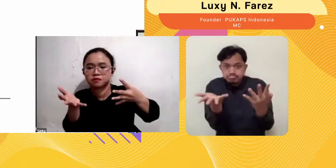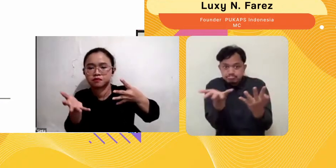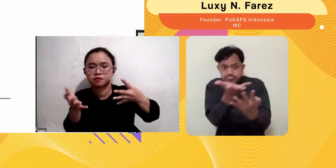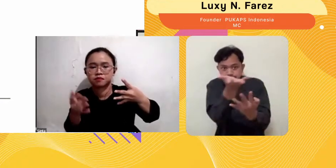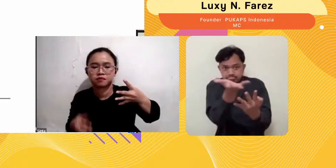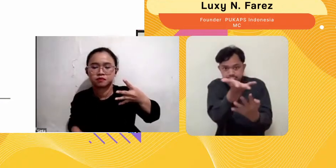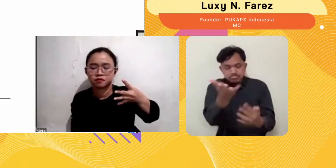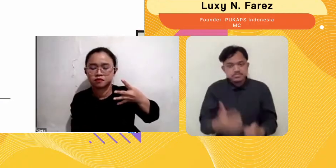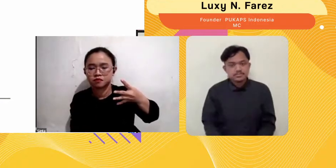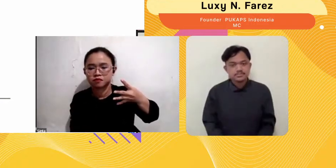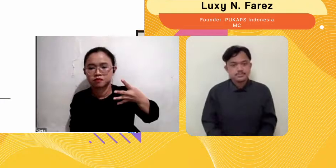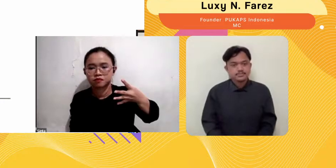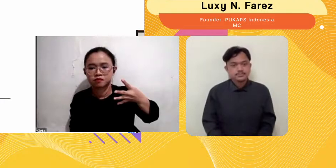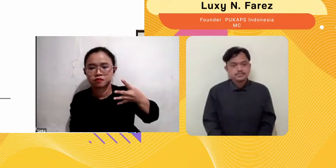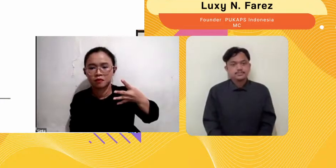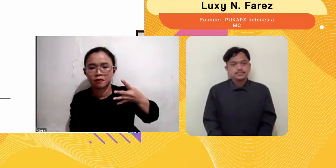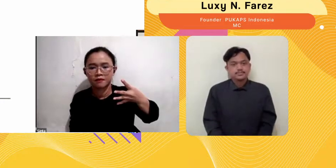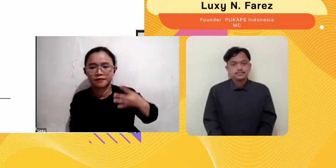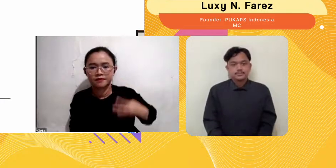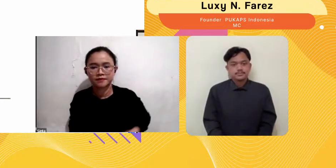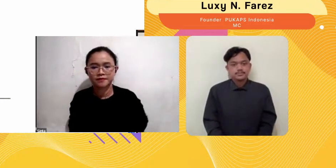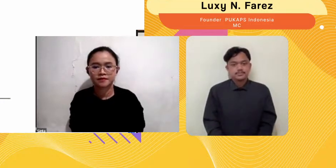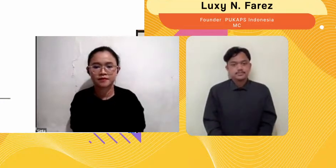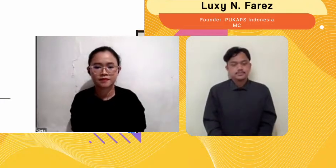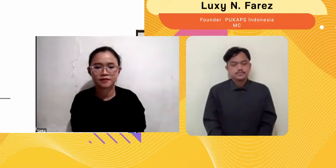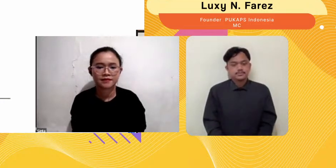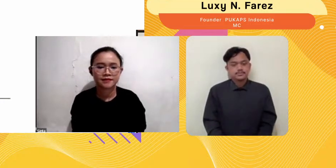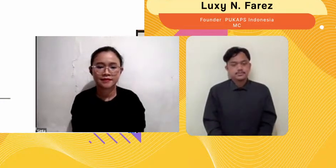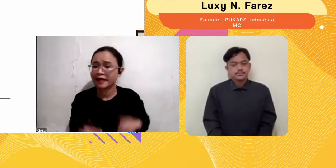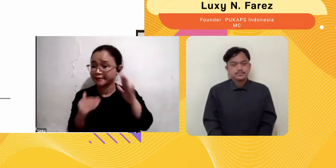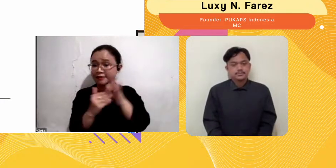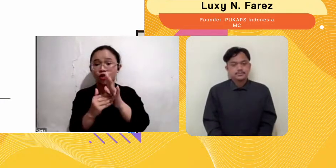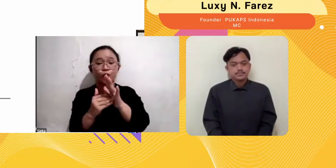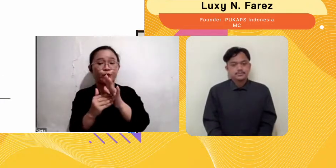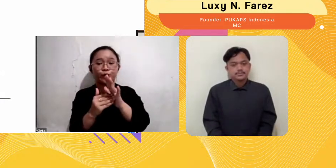oh sorry, I cannot see it, or 8. Time's up.